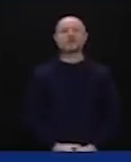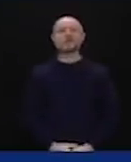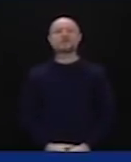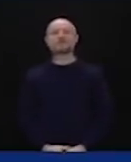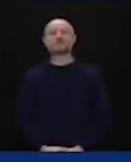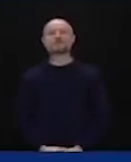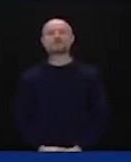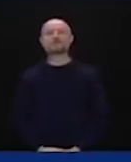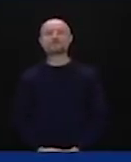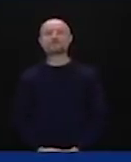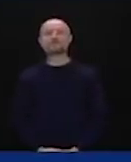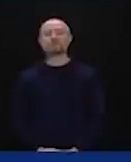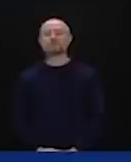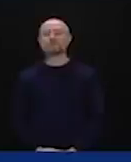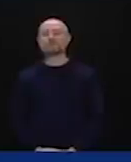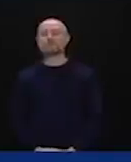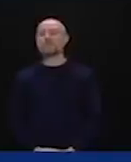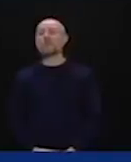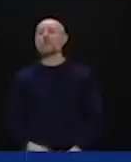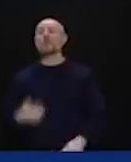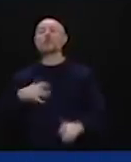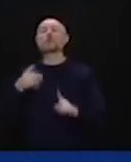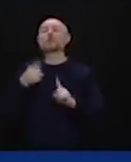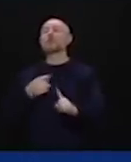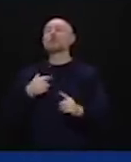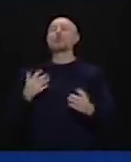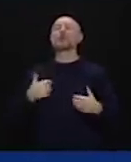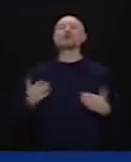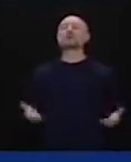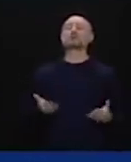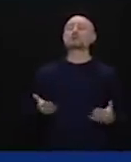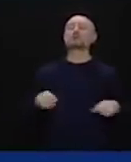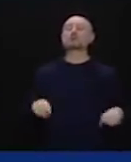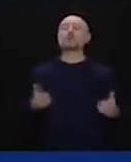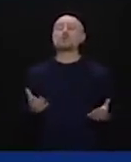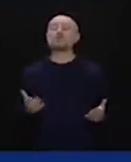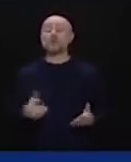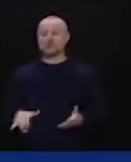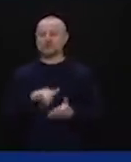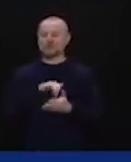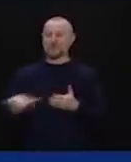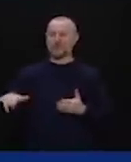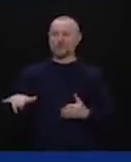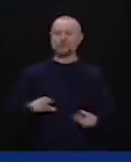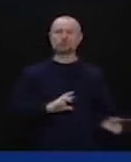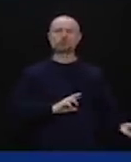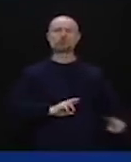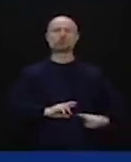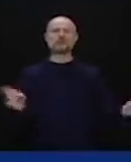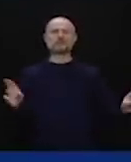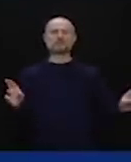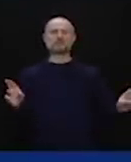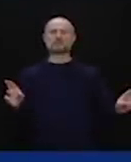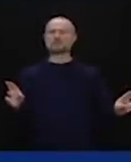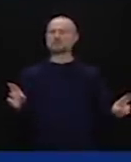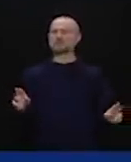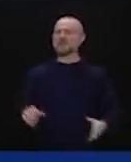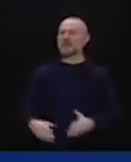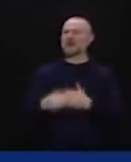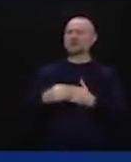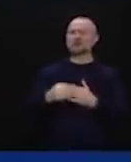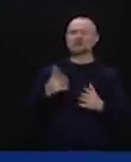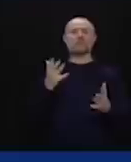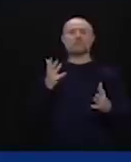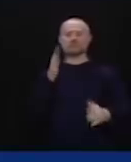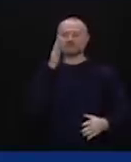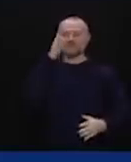Okay, so we're here with a simple message. New York is ready to power the future of America's chip